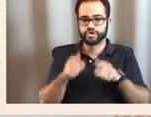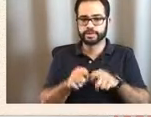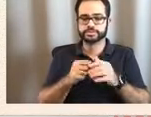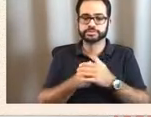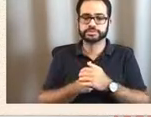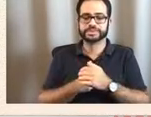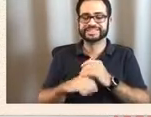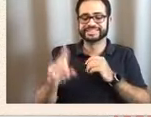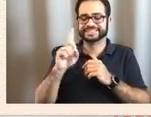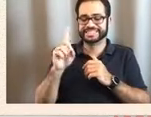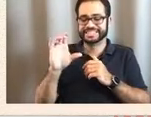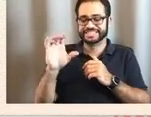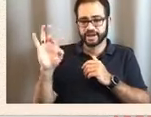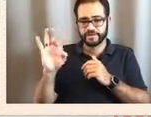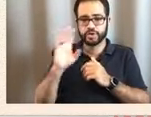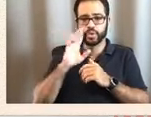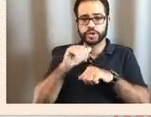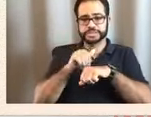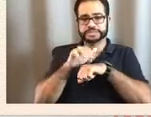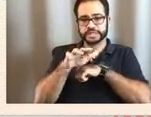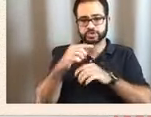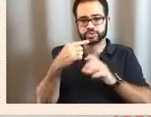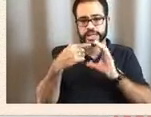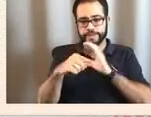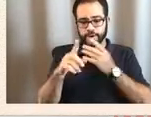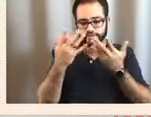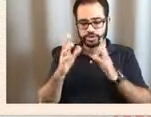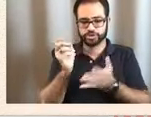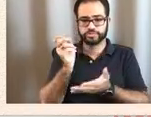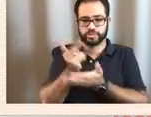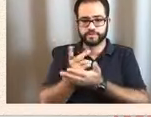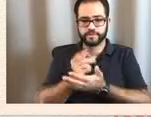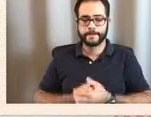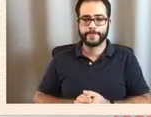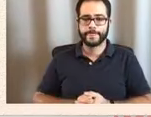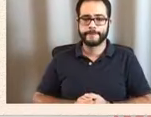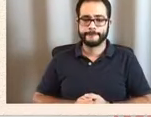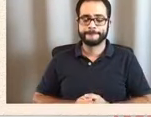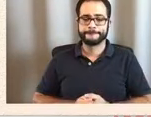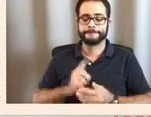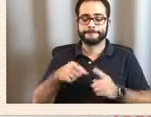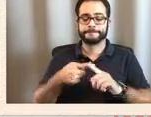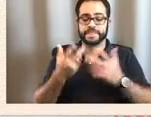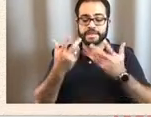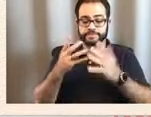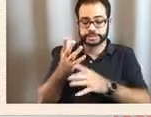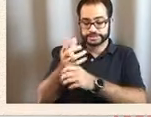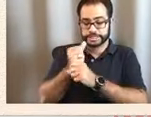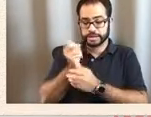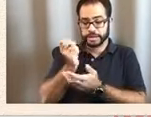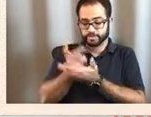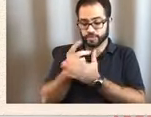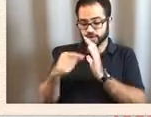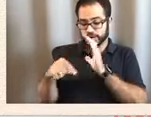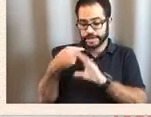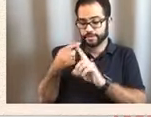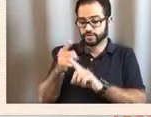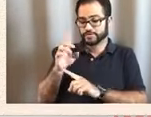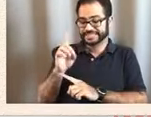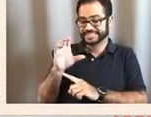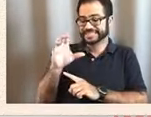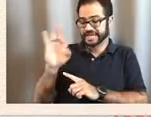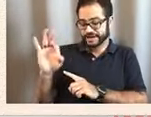Families will send you an email once it is approved. Once you get your approval email from Department of Children and Families,